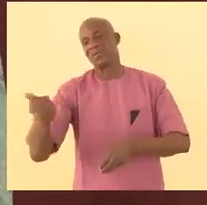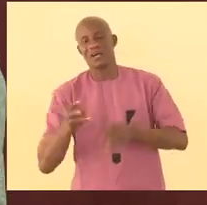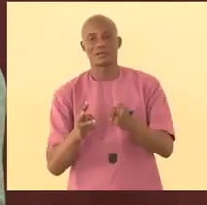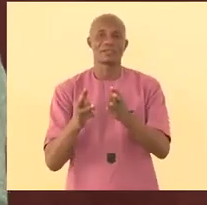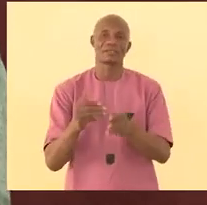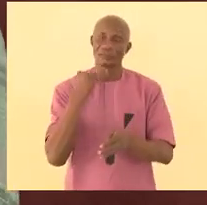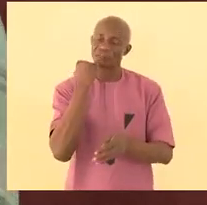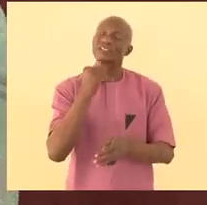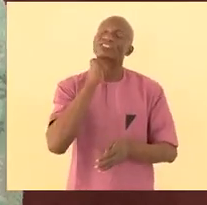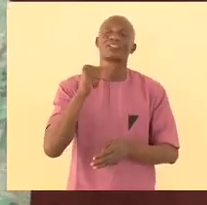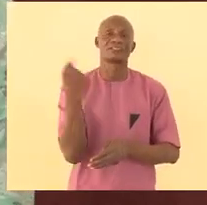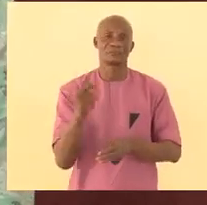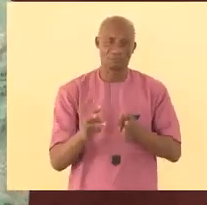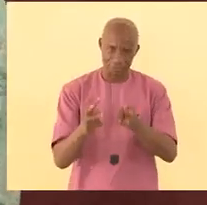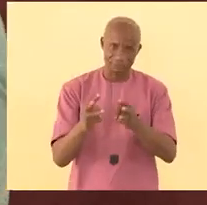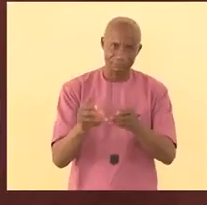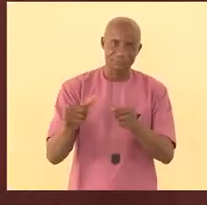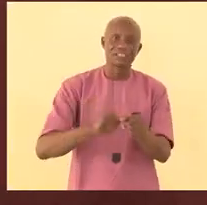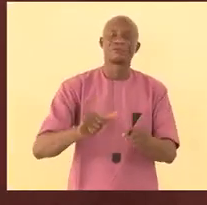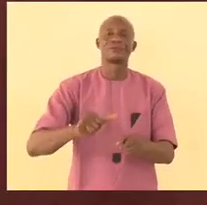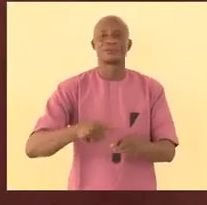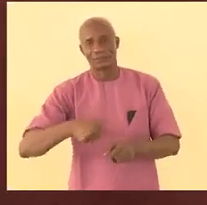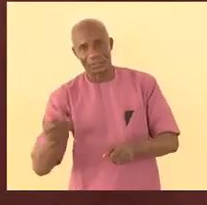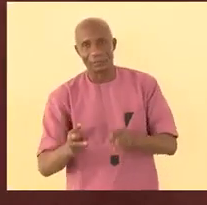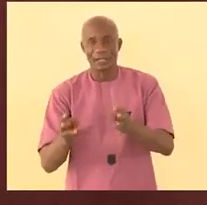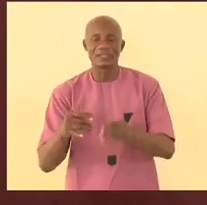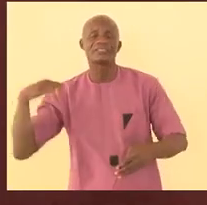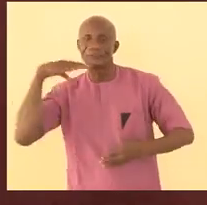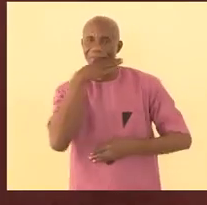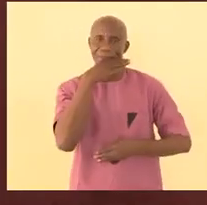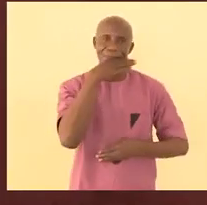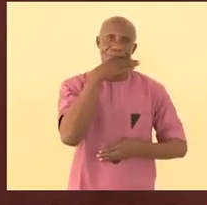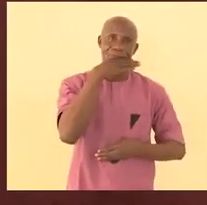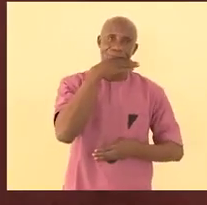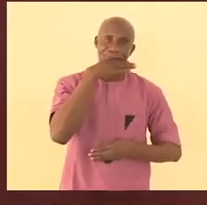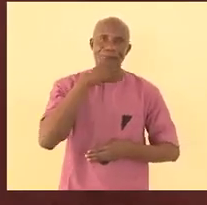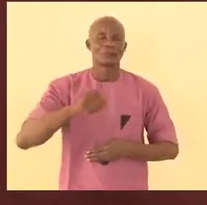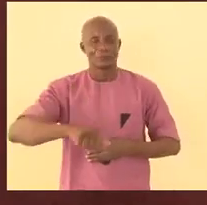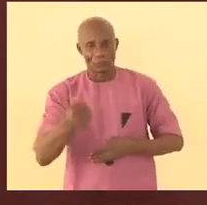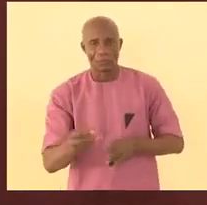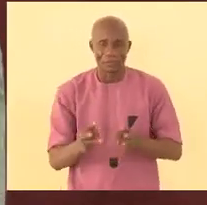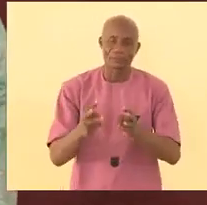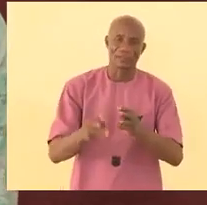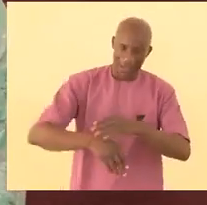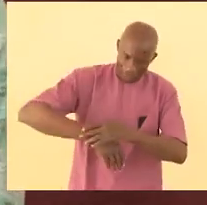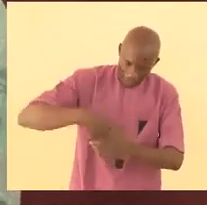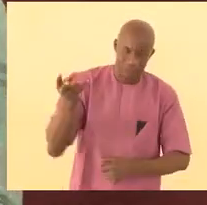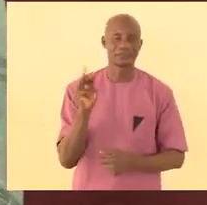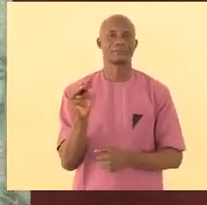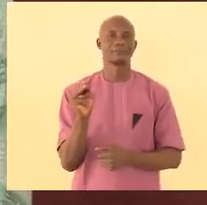is not the way. Every other way is a lie. If anybody comes to you that there is any other way outside